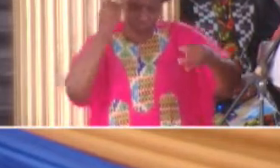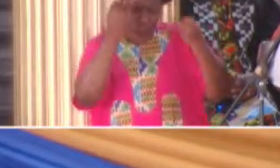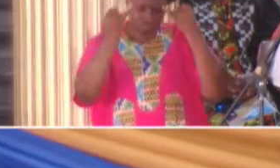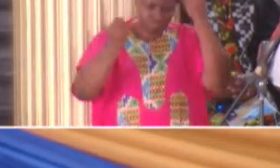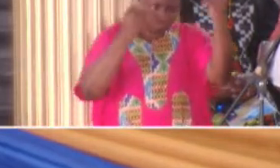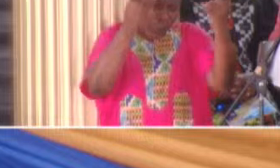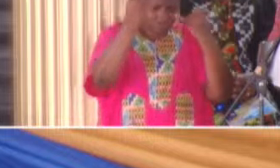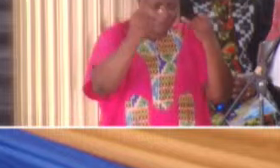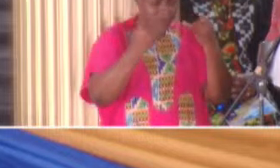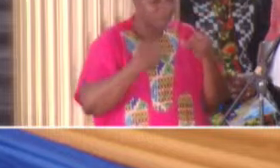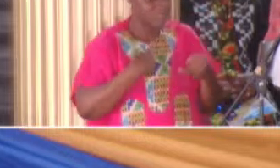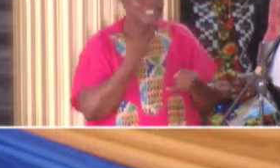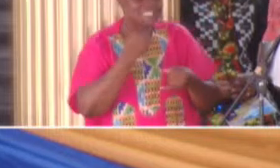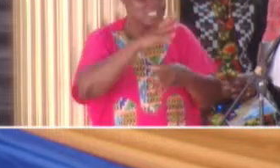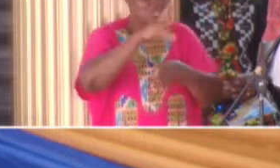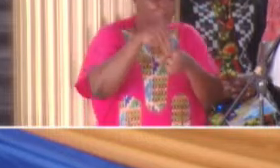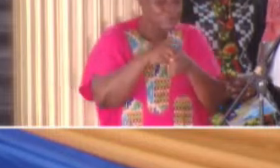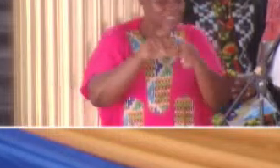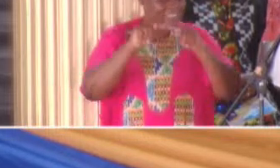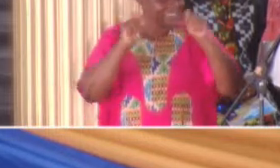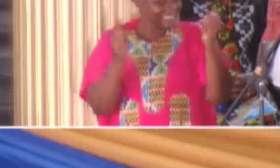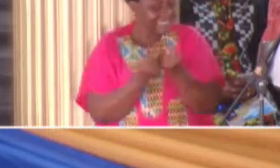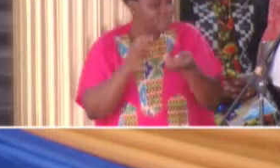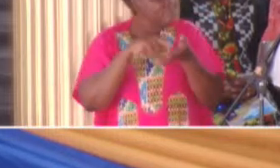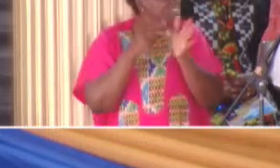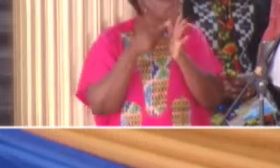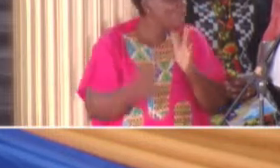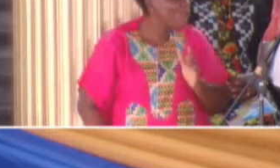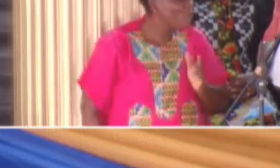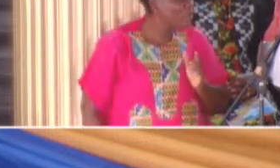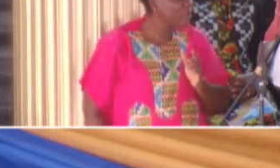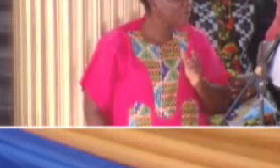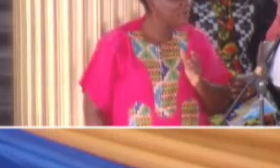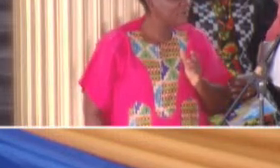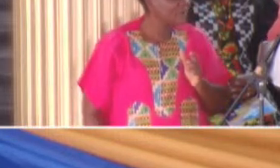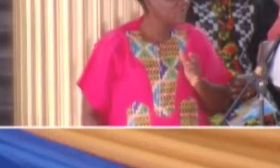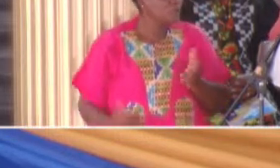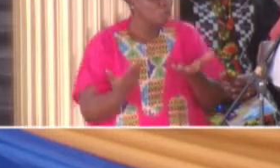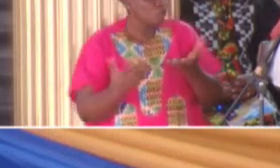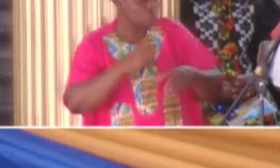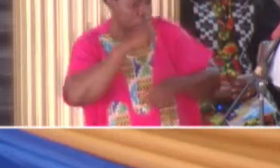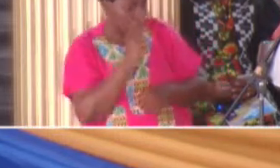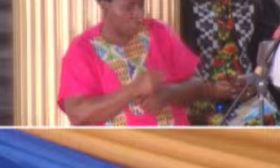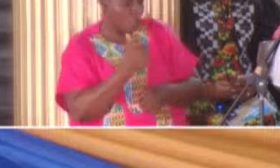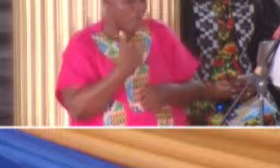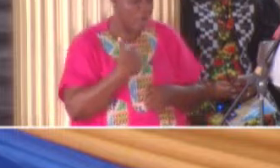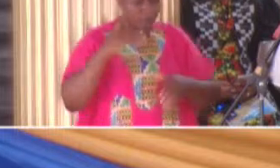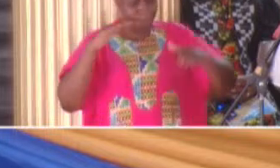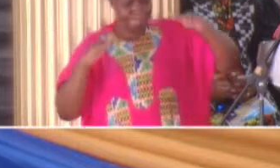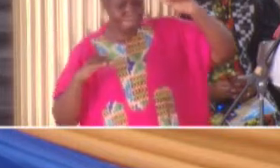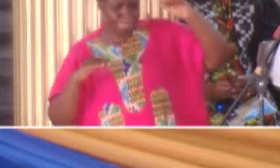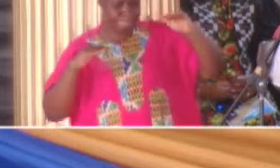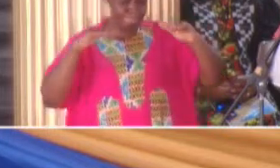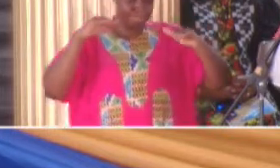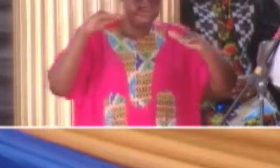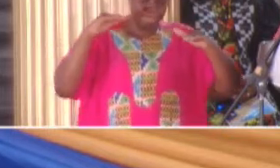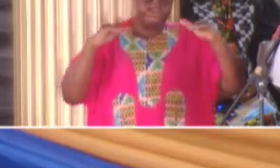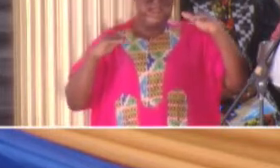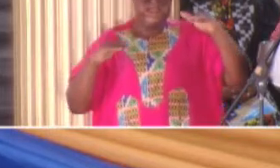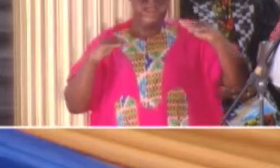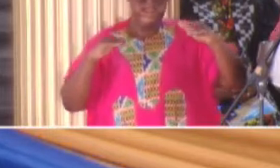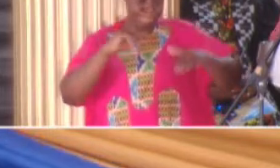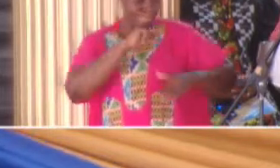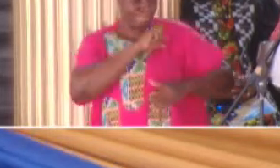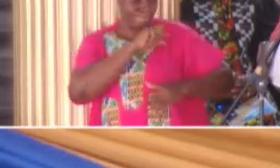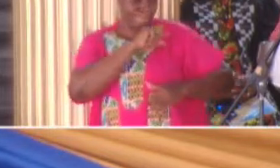when I say inclusive teams, it means you want to make sure that you have a balance of gender